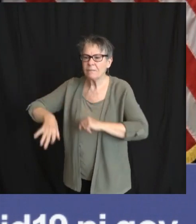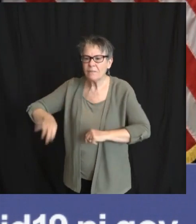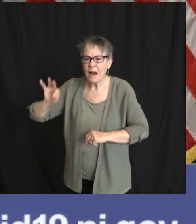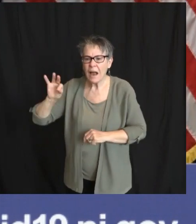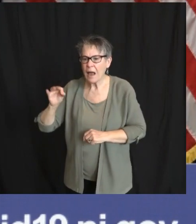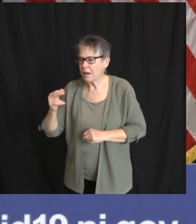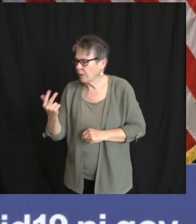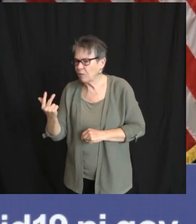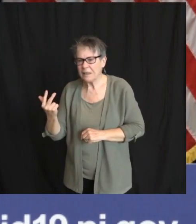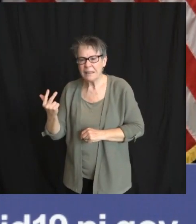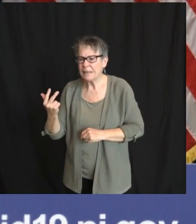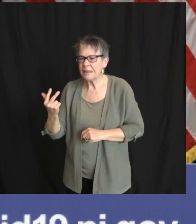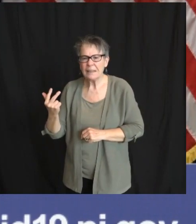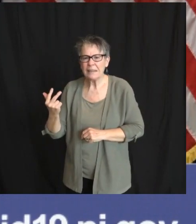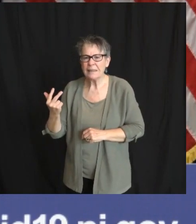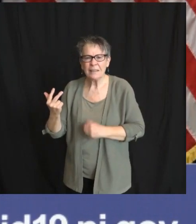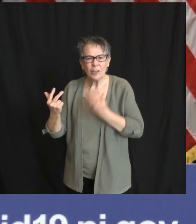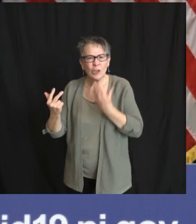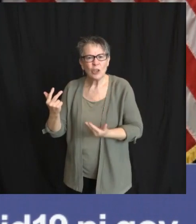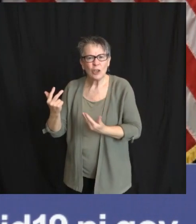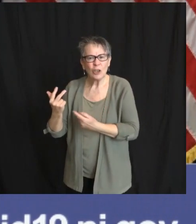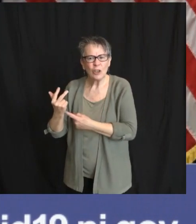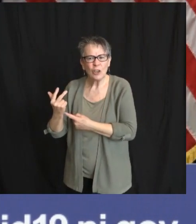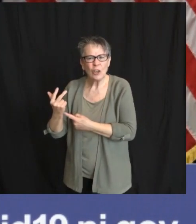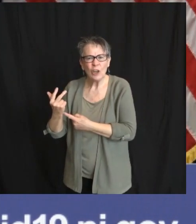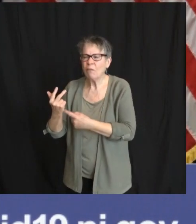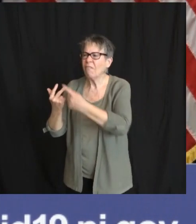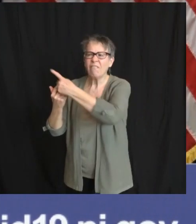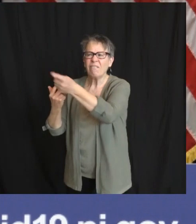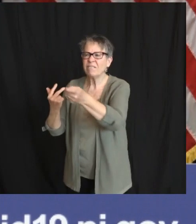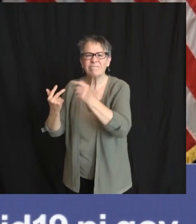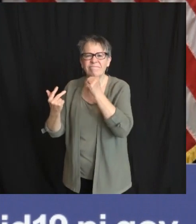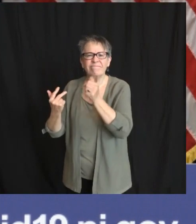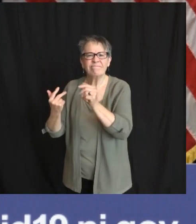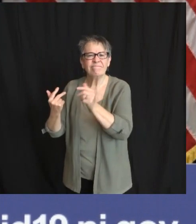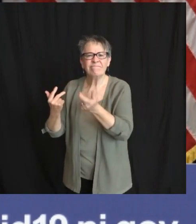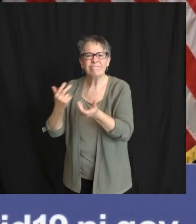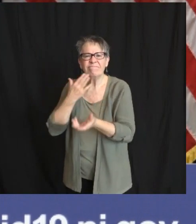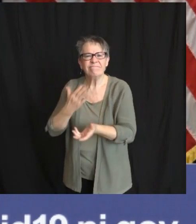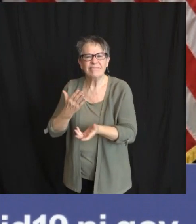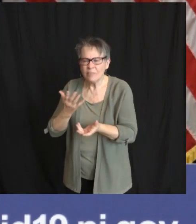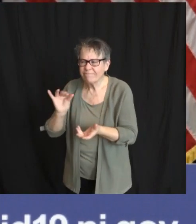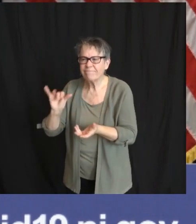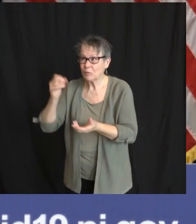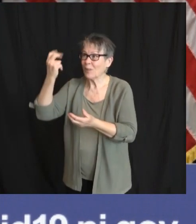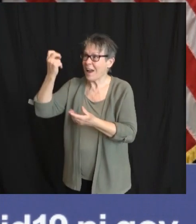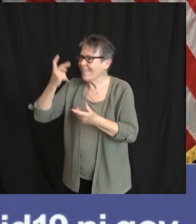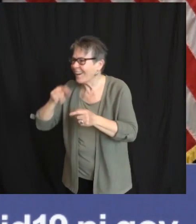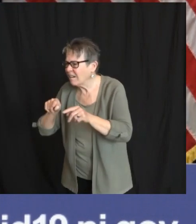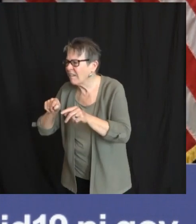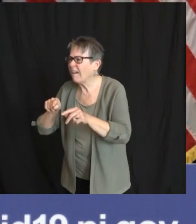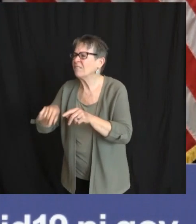And by the way, I would just say this. I've lived in Germany twice. I think the folks who use the word fascist have to be very, very